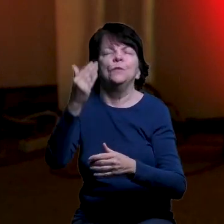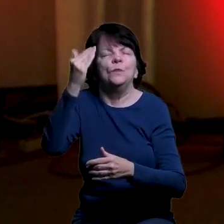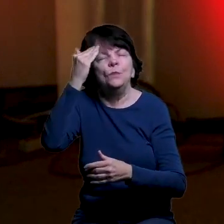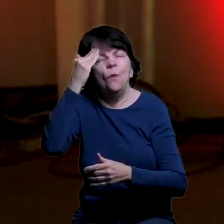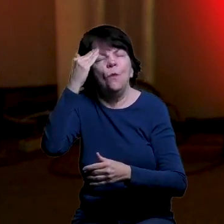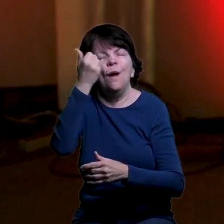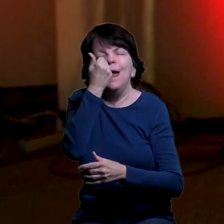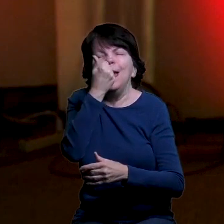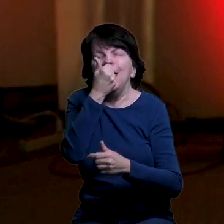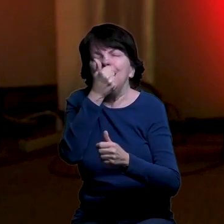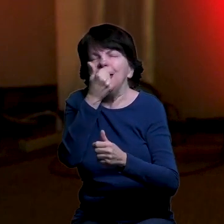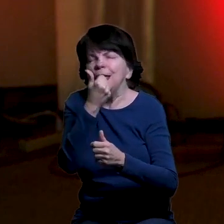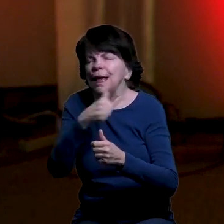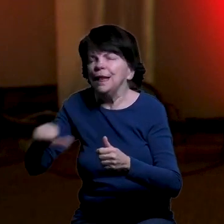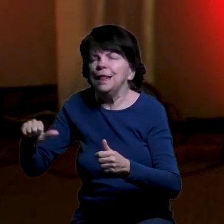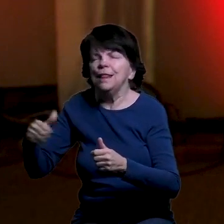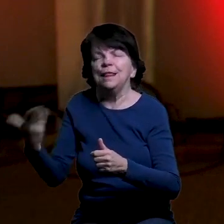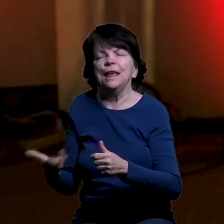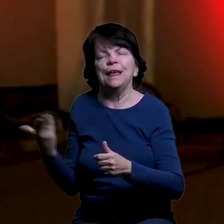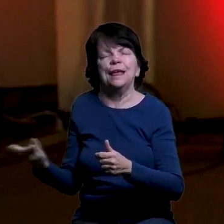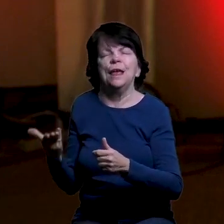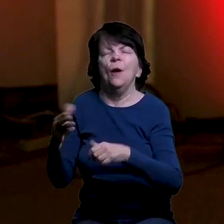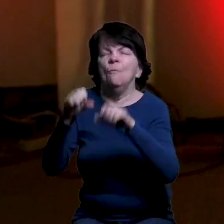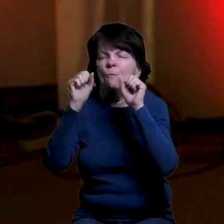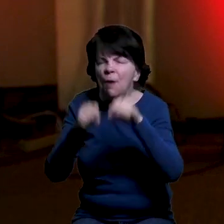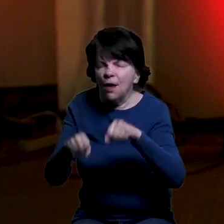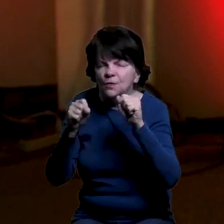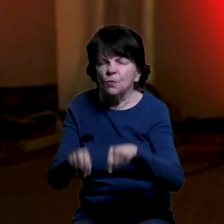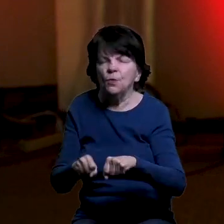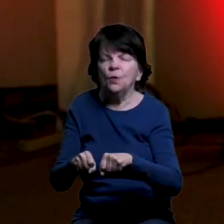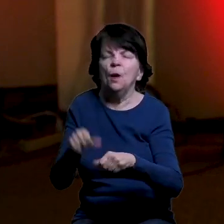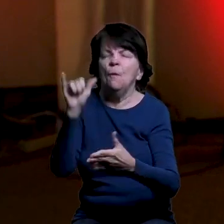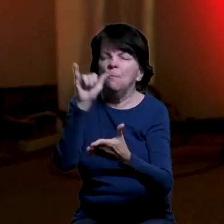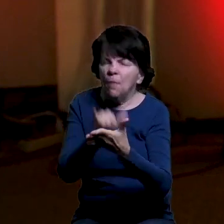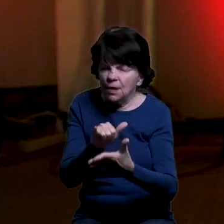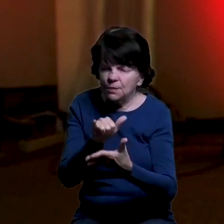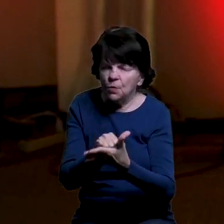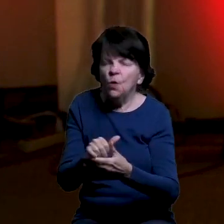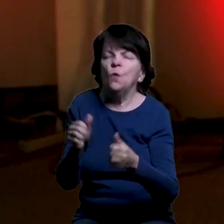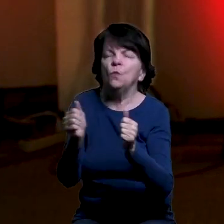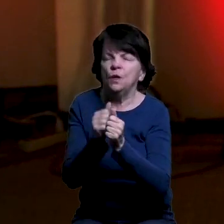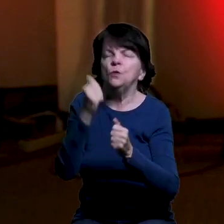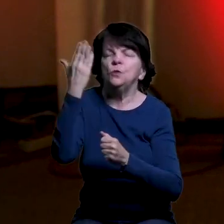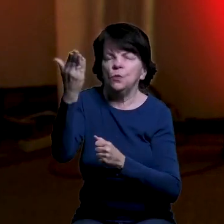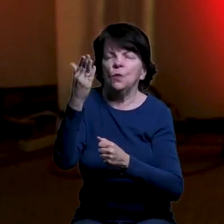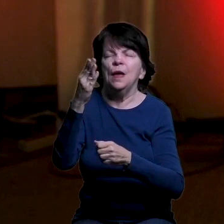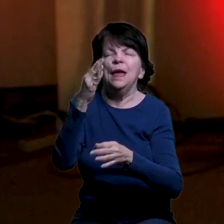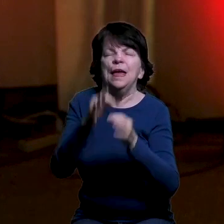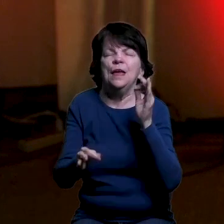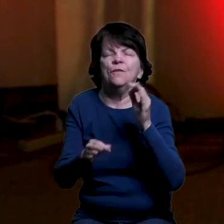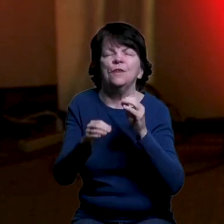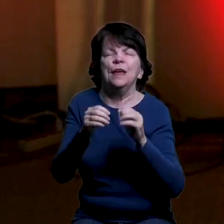your presence, God. So we pray, if anybody is in pain, God, I pray that you would bring healing.